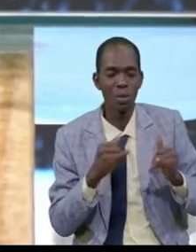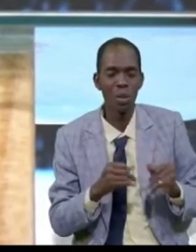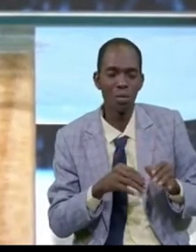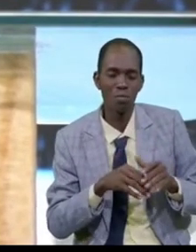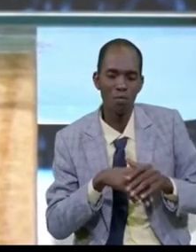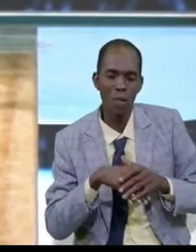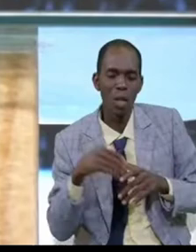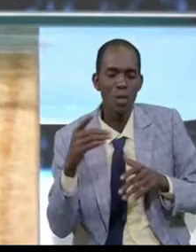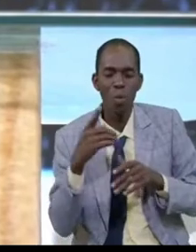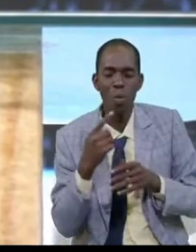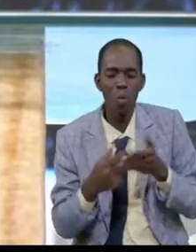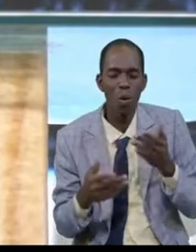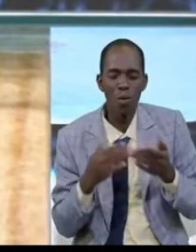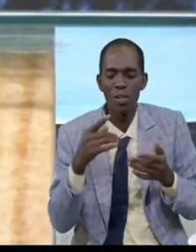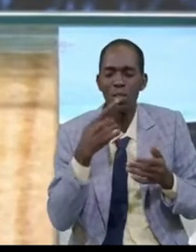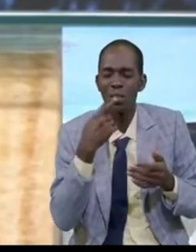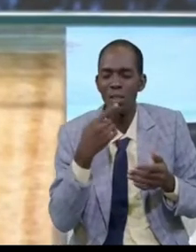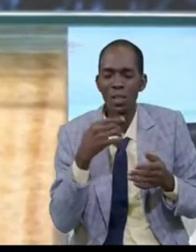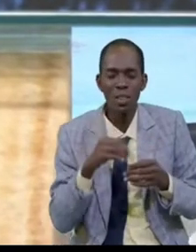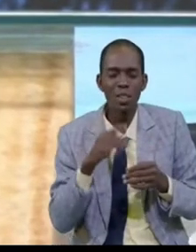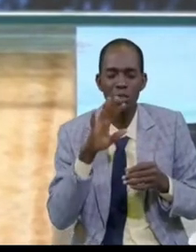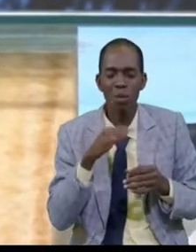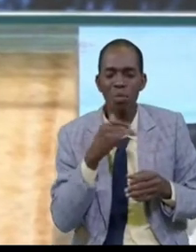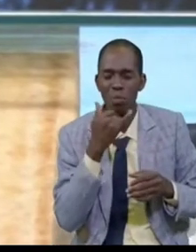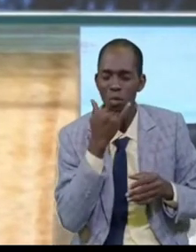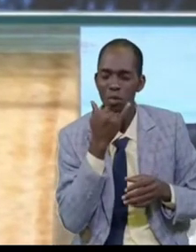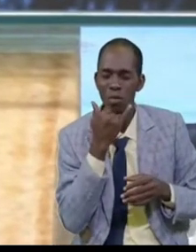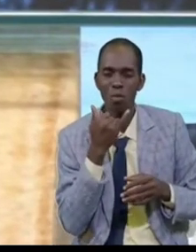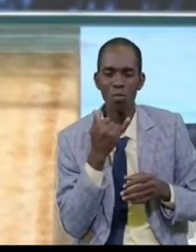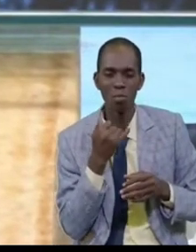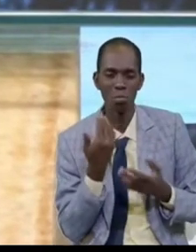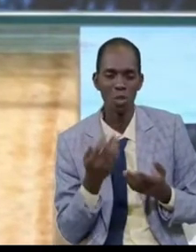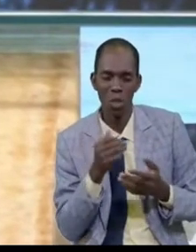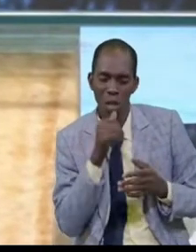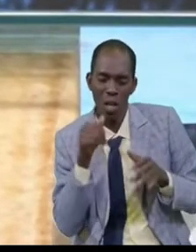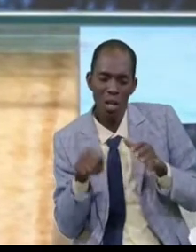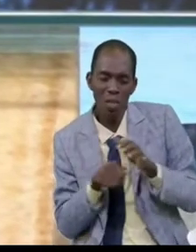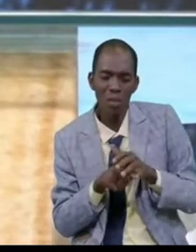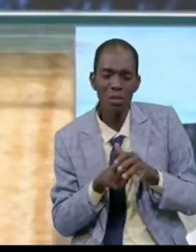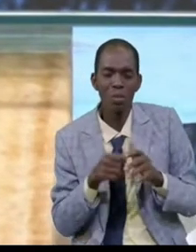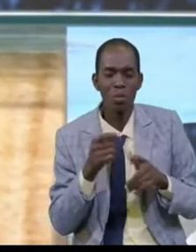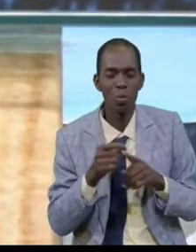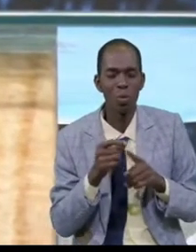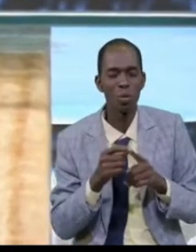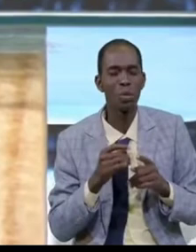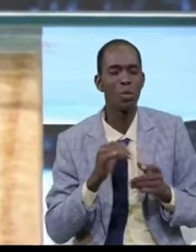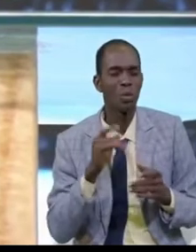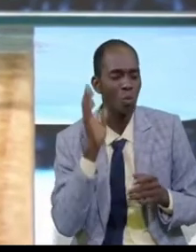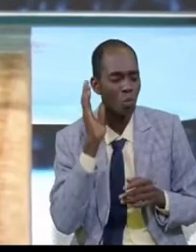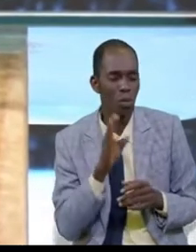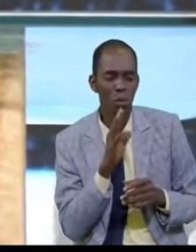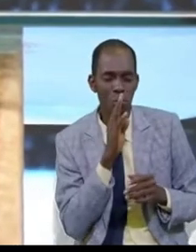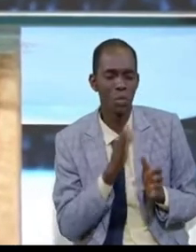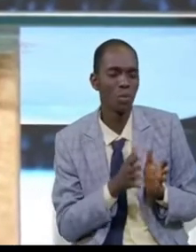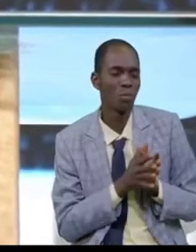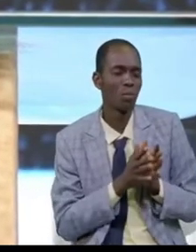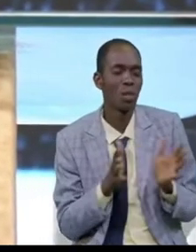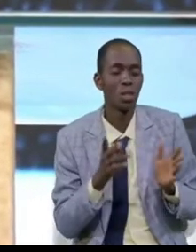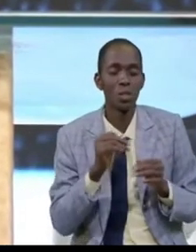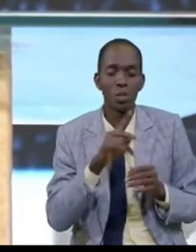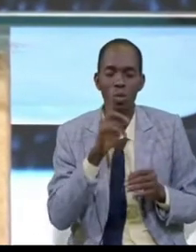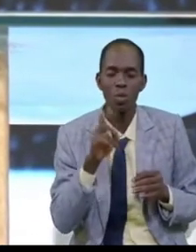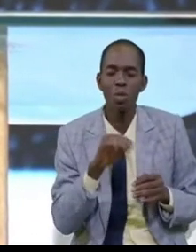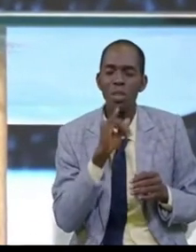your private corner may get to the brother you spoke about or the sister you spoke about. The question